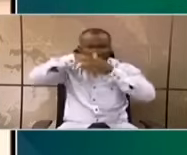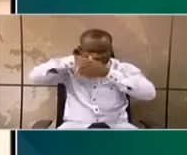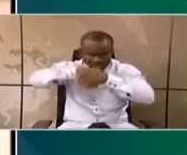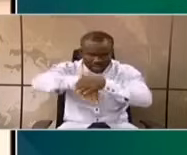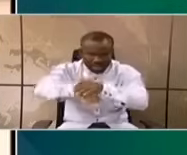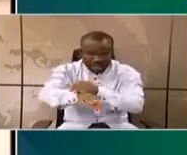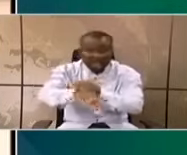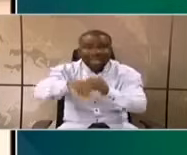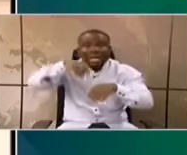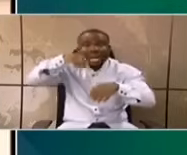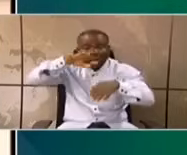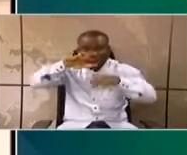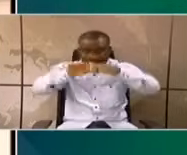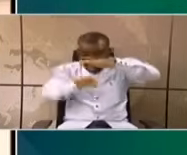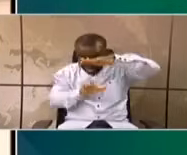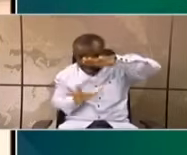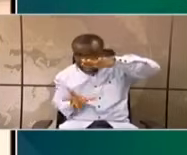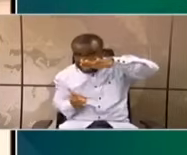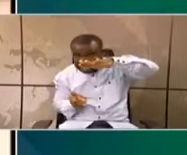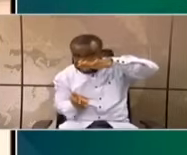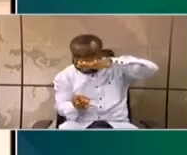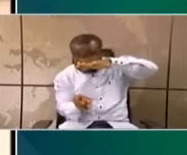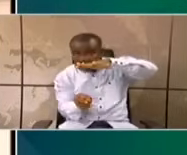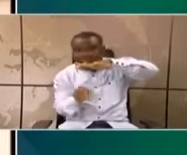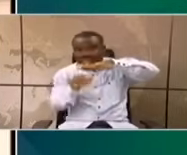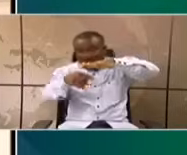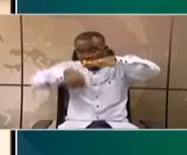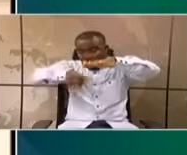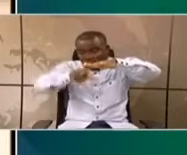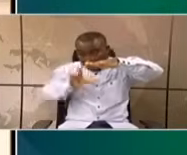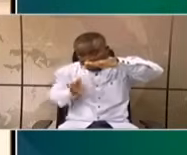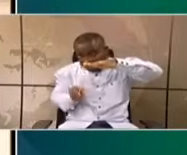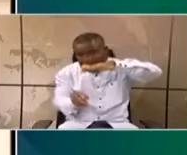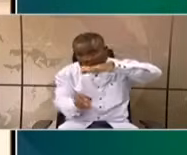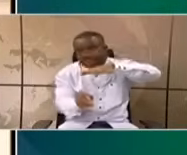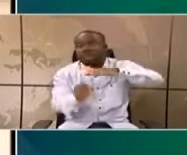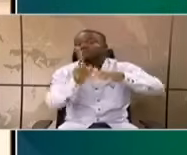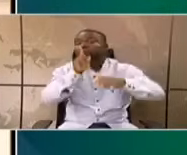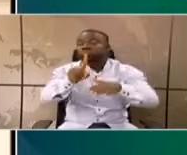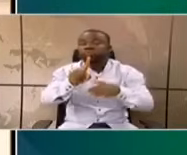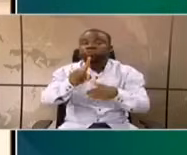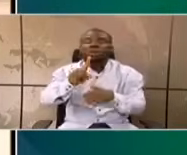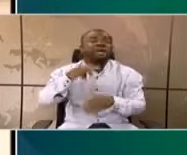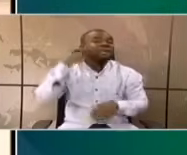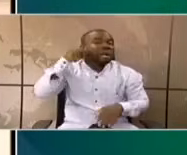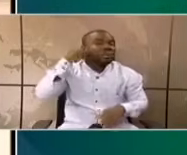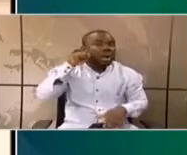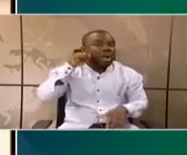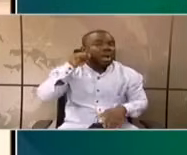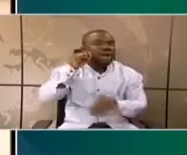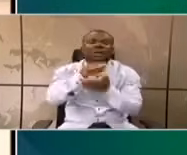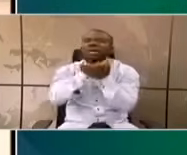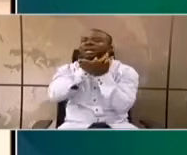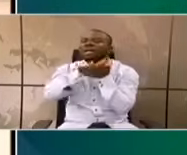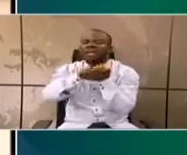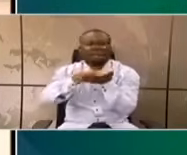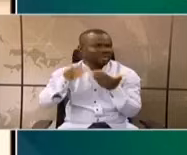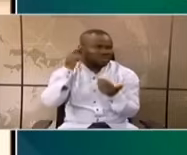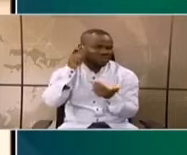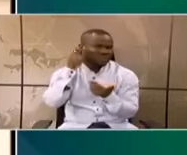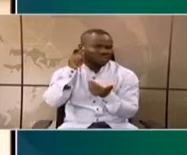Aminanim. Takwa de. Gane nibi o peso kano kre. Ma say it. Takwa kronim